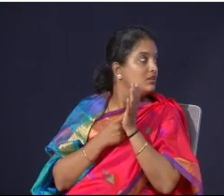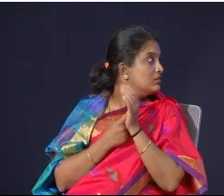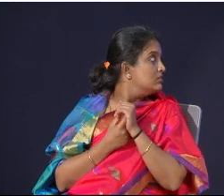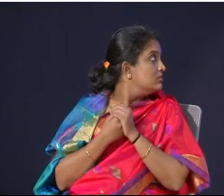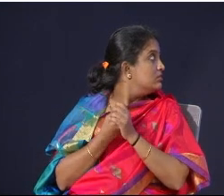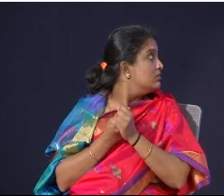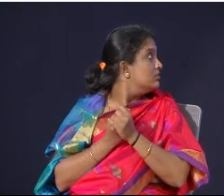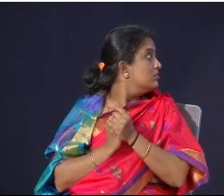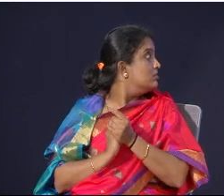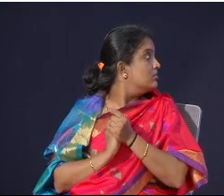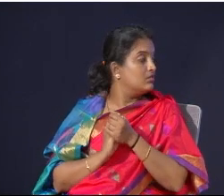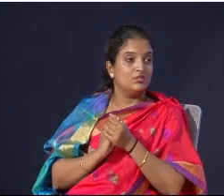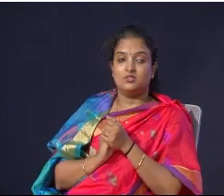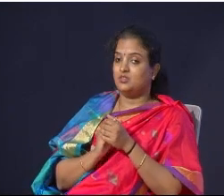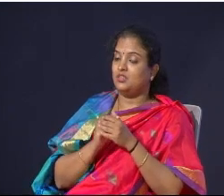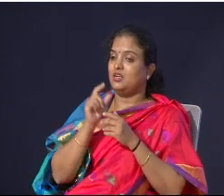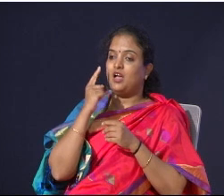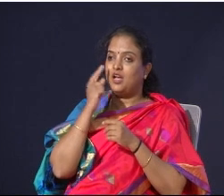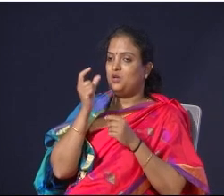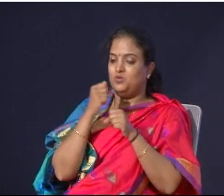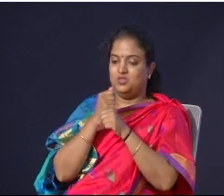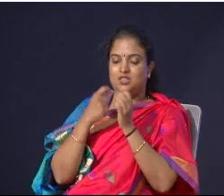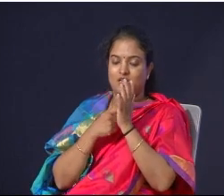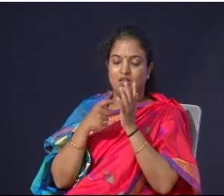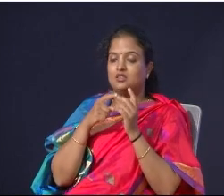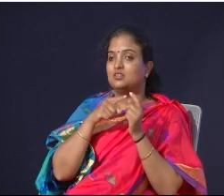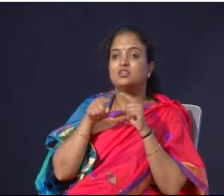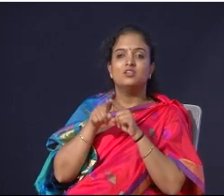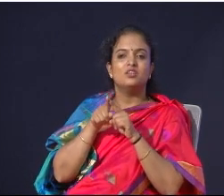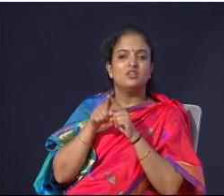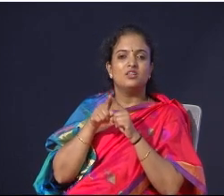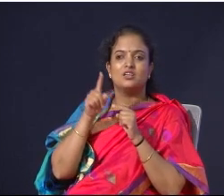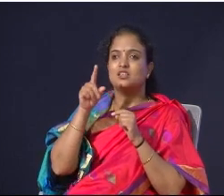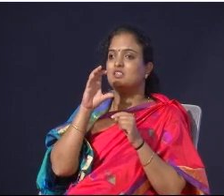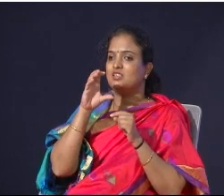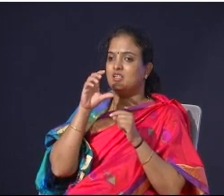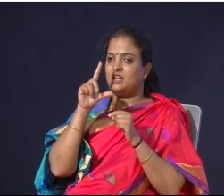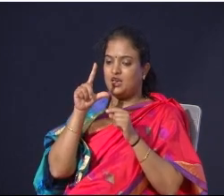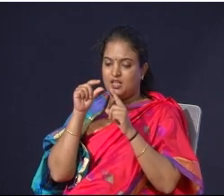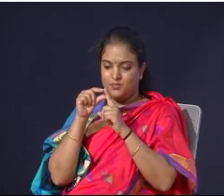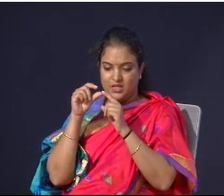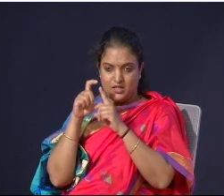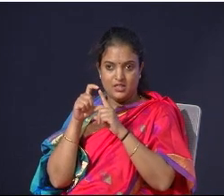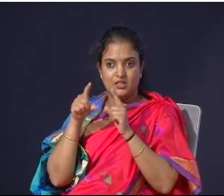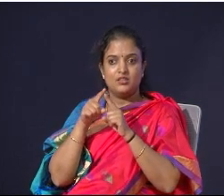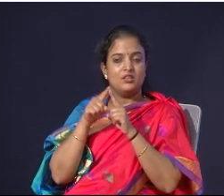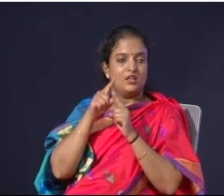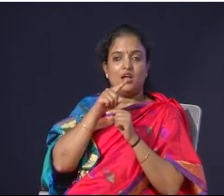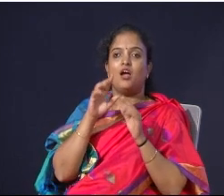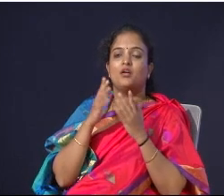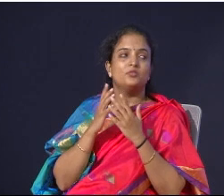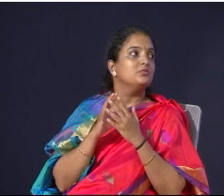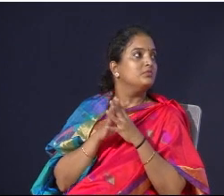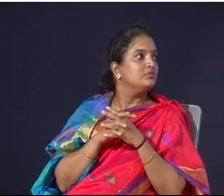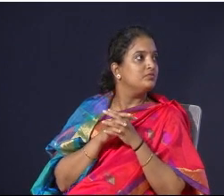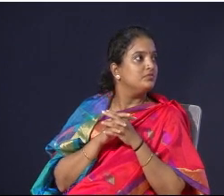retardation. She had profound hearing loss, CAPD. You people are working on CAPD. So it is central auditory processing